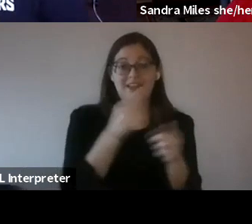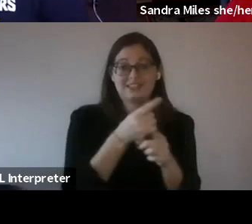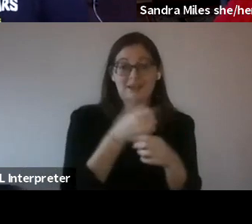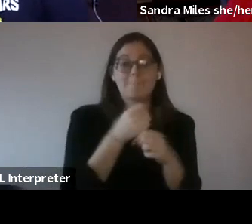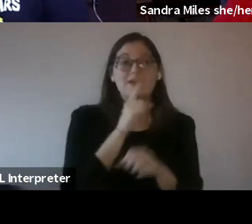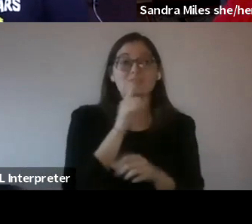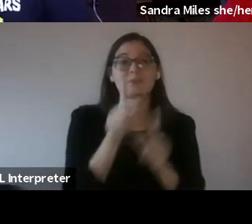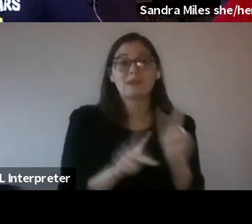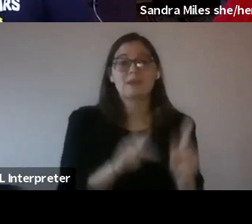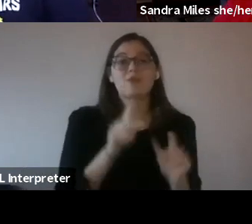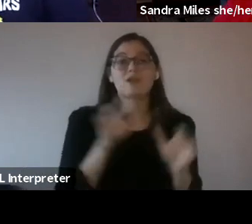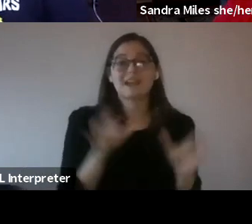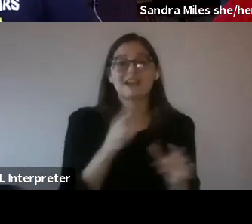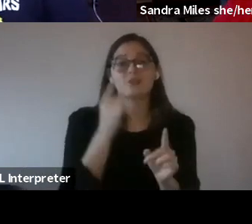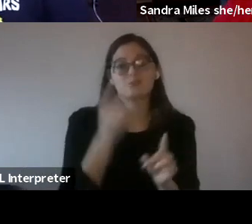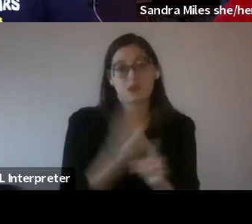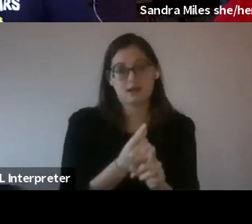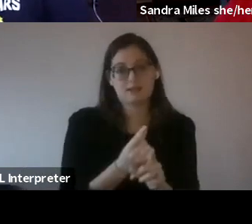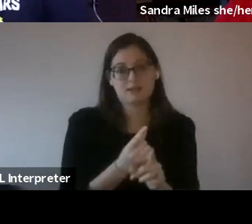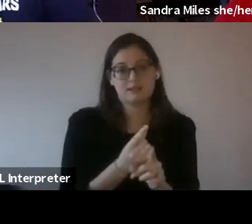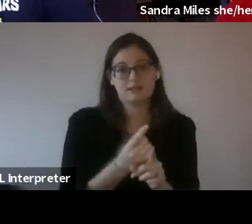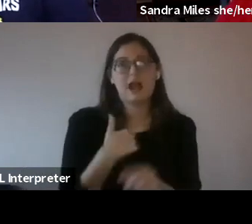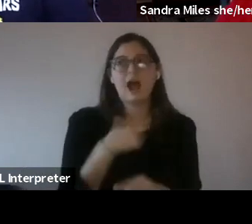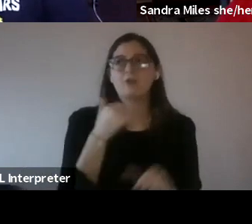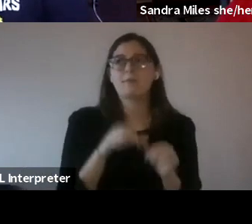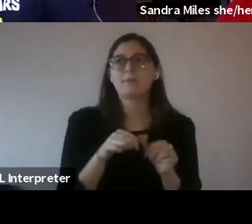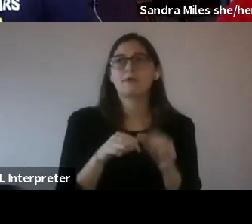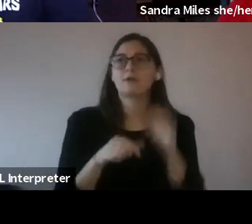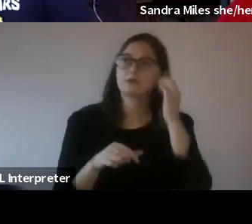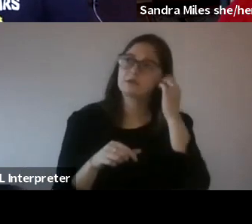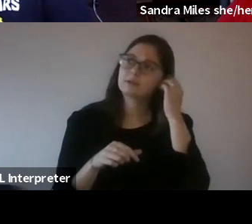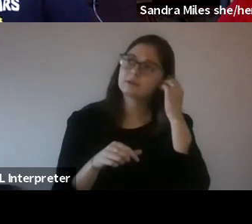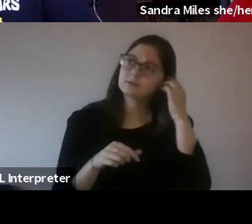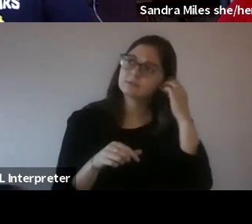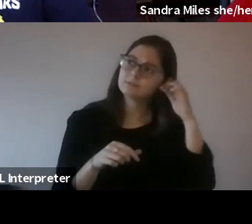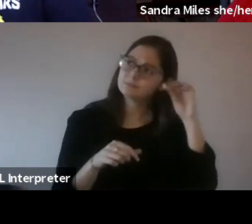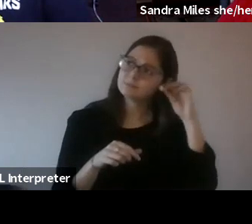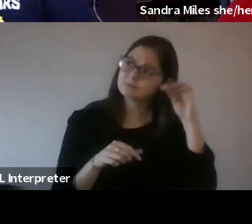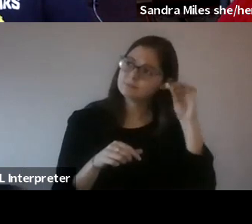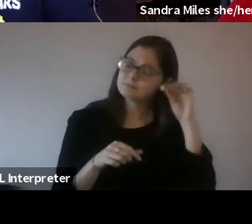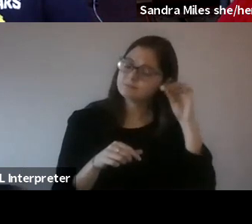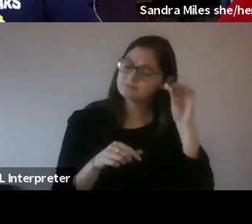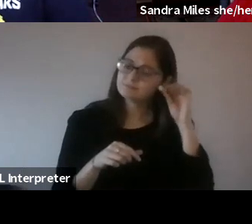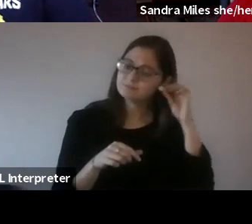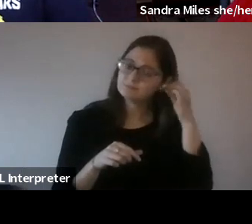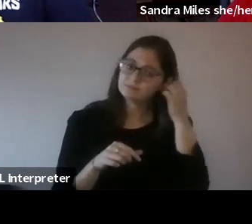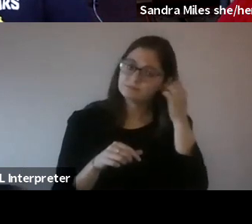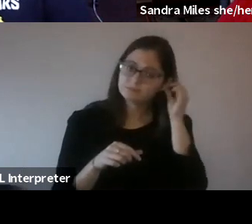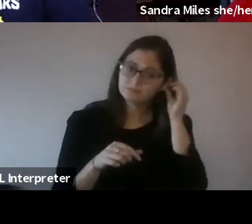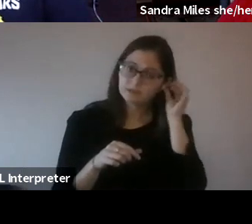right, that there are certain things. And I remember talking to my sons one time and we were talking about the Wild